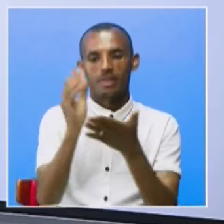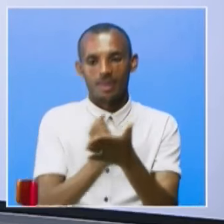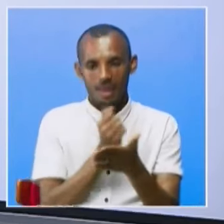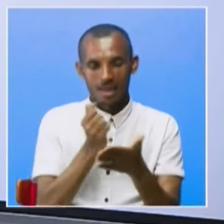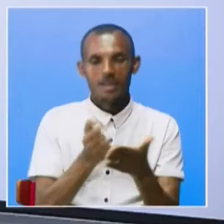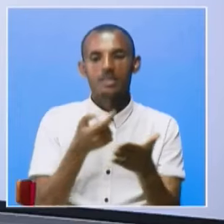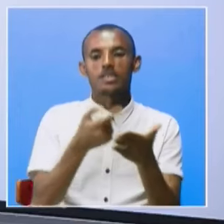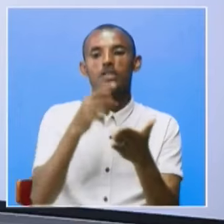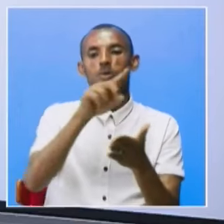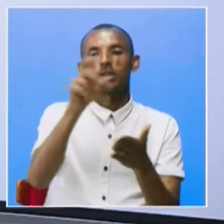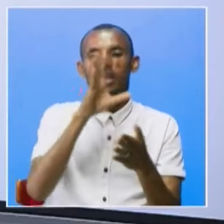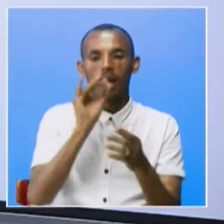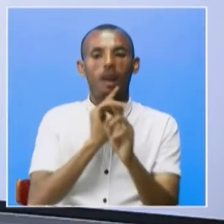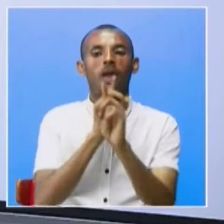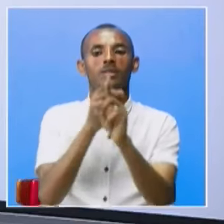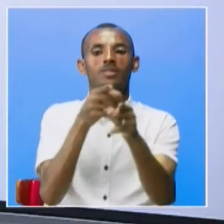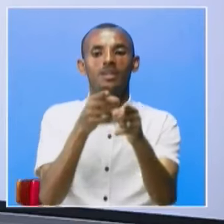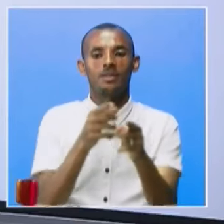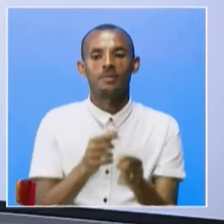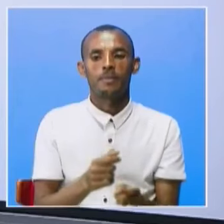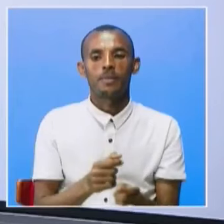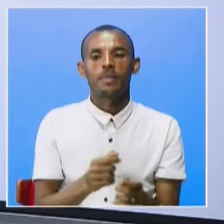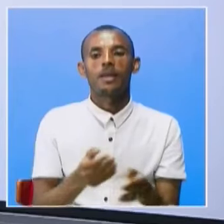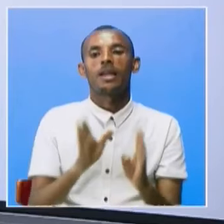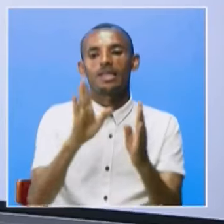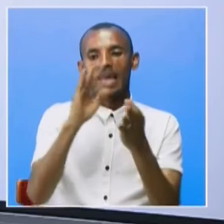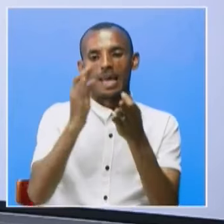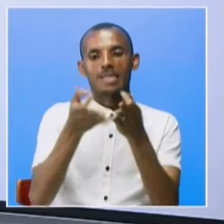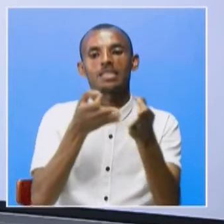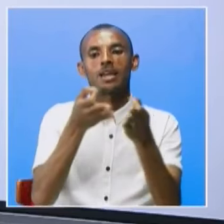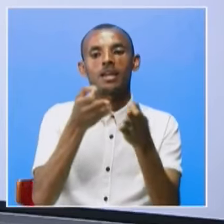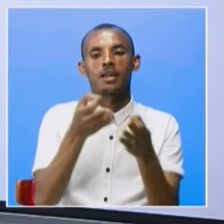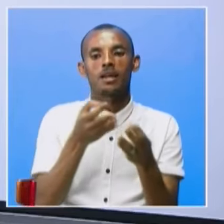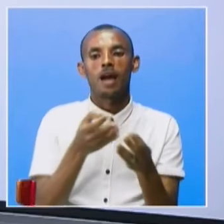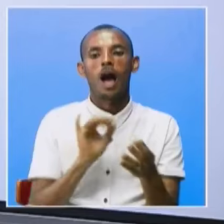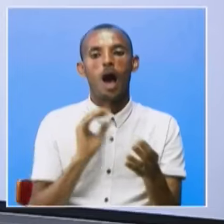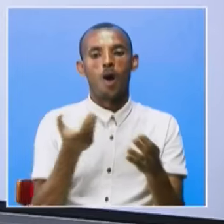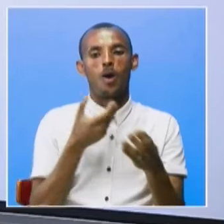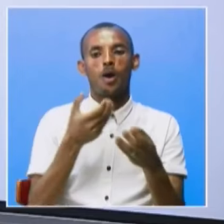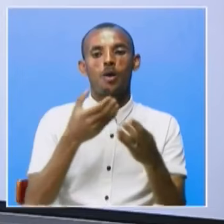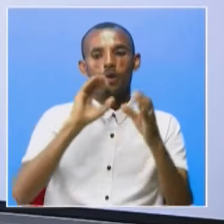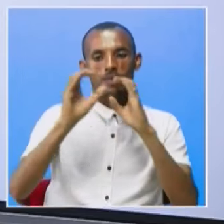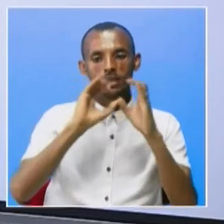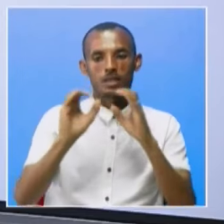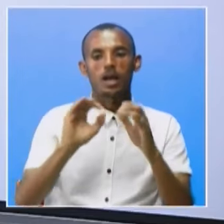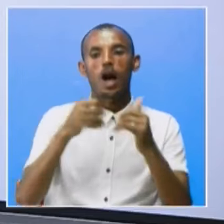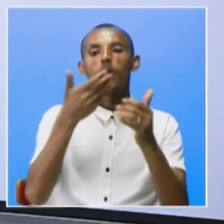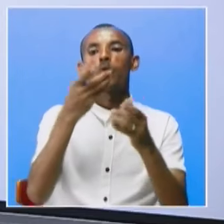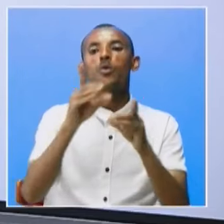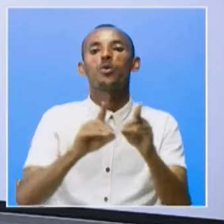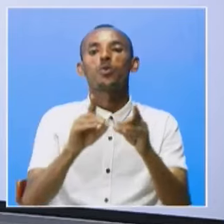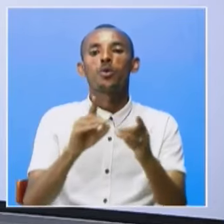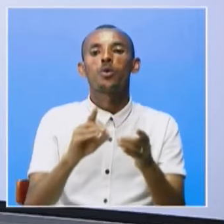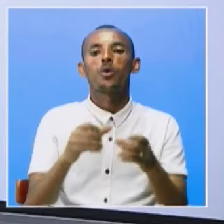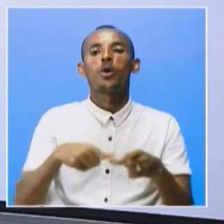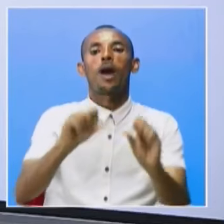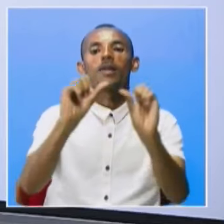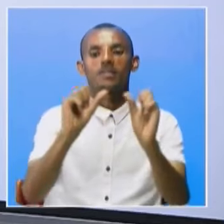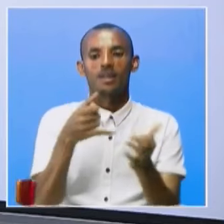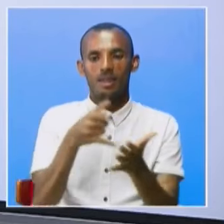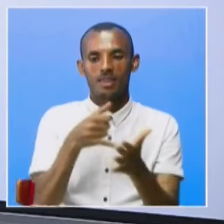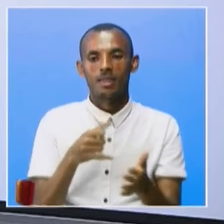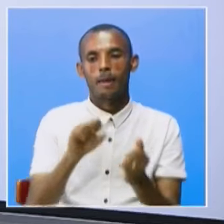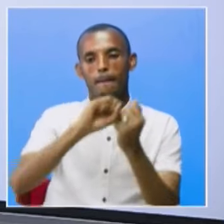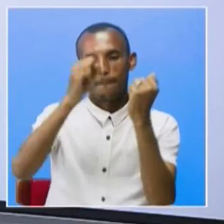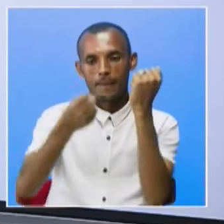in question and answer, let's extend our conversation. How do we extend it? That is our